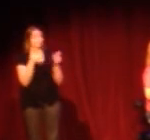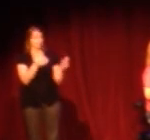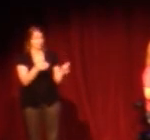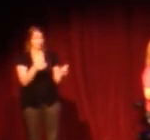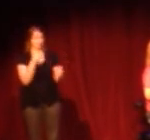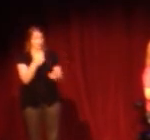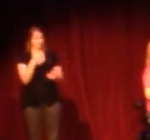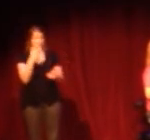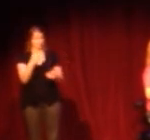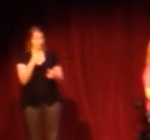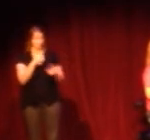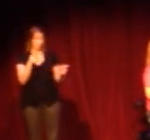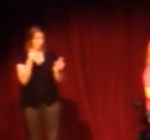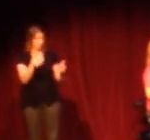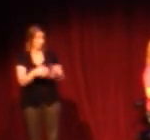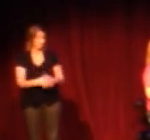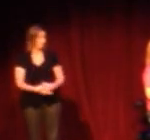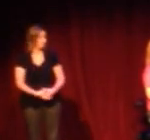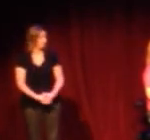you go. One, two, ready, go!